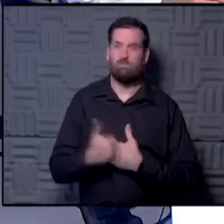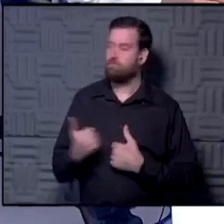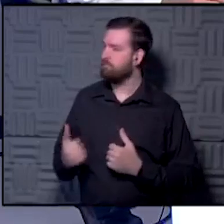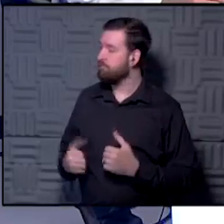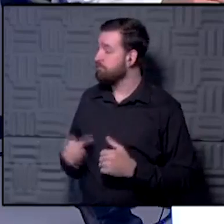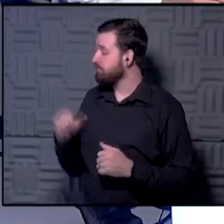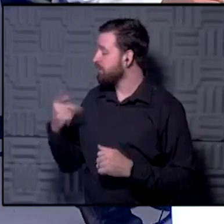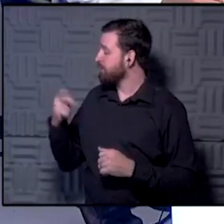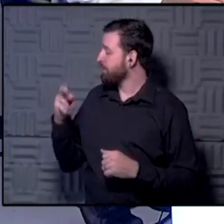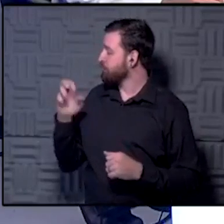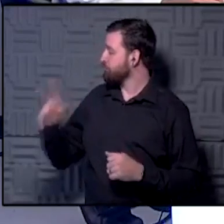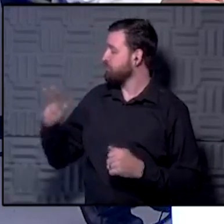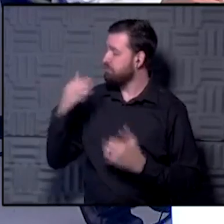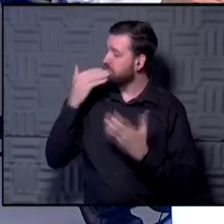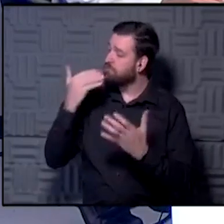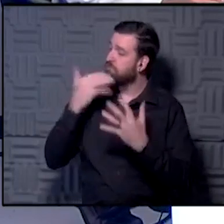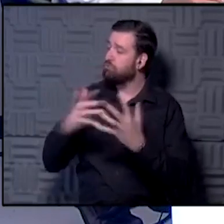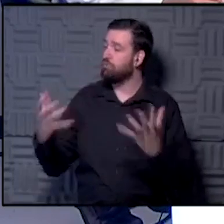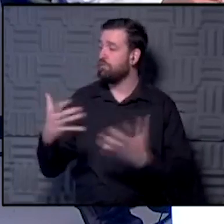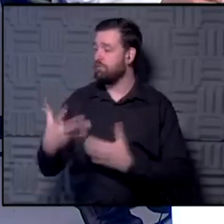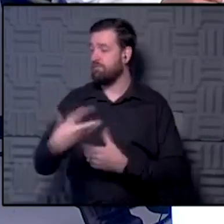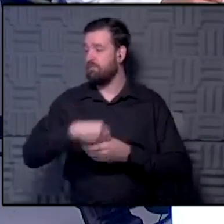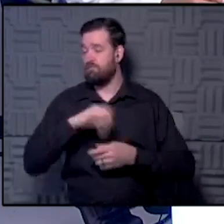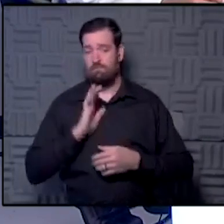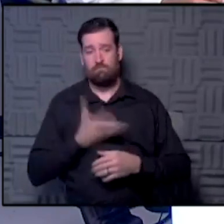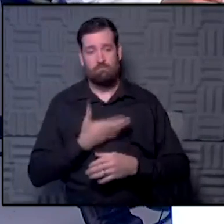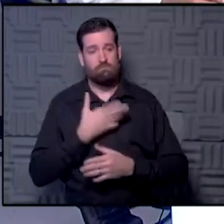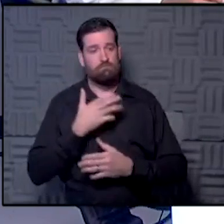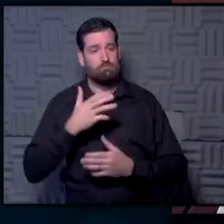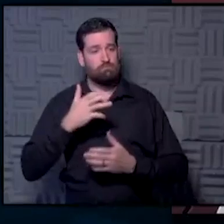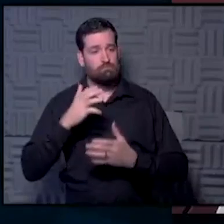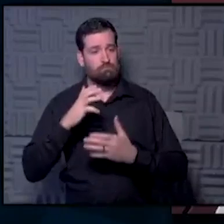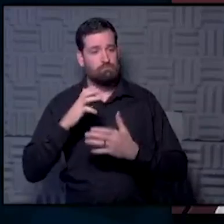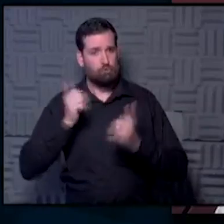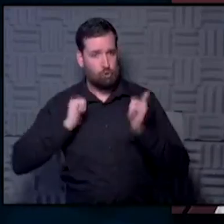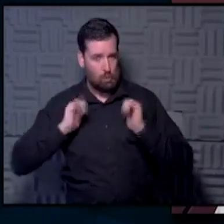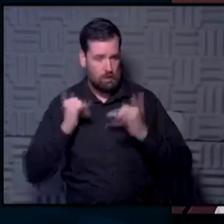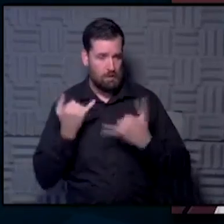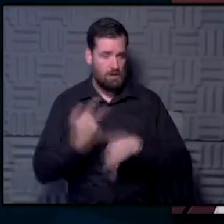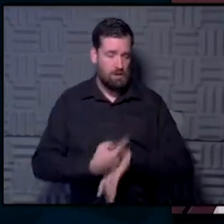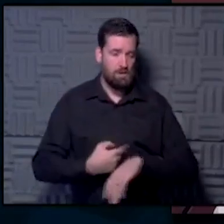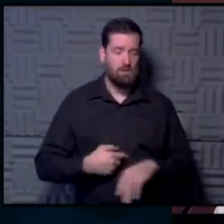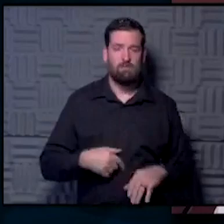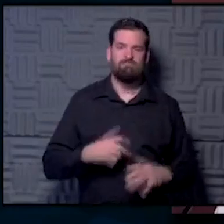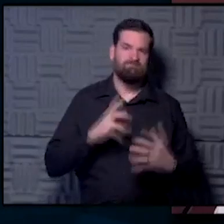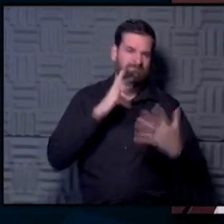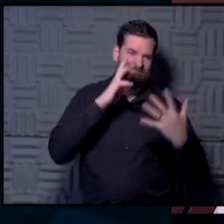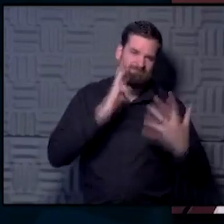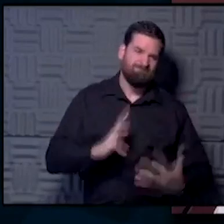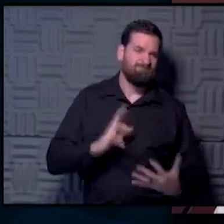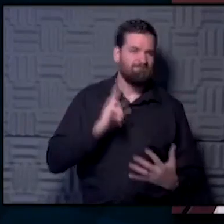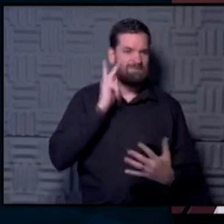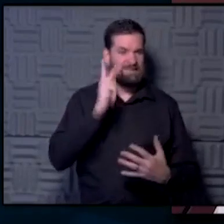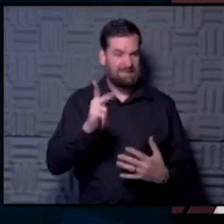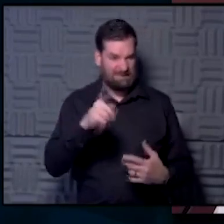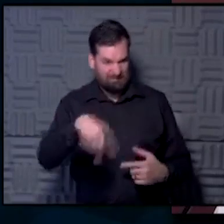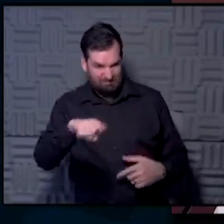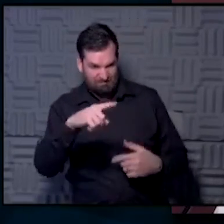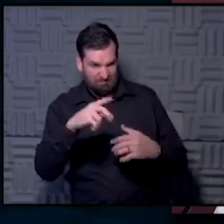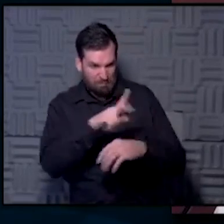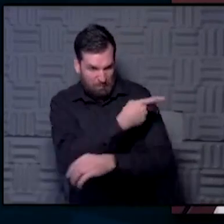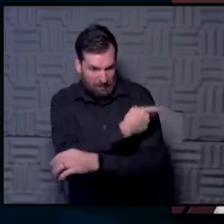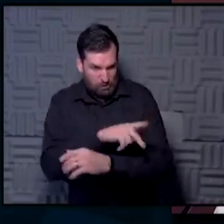Spencer, I want to thank you for being part of our program today. This has been great. I'm sad to see some of those COVID recovered patients